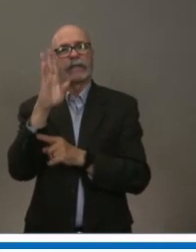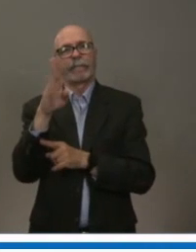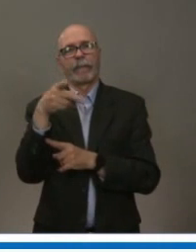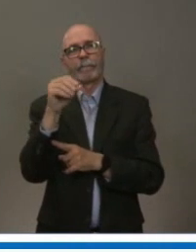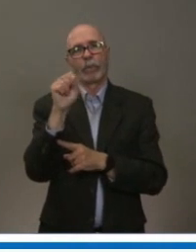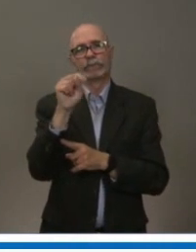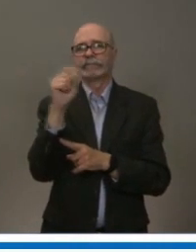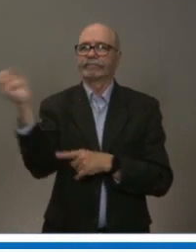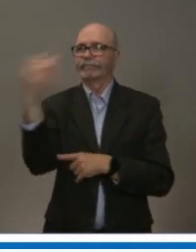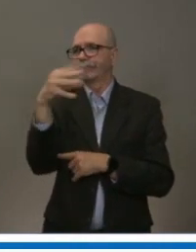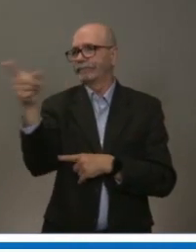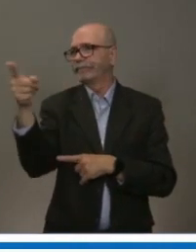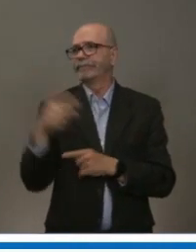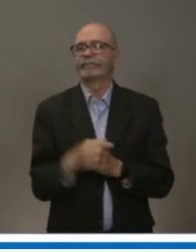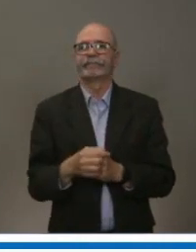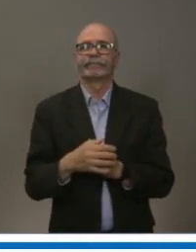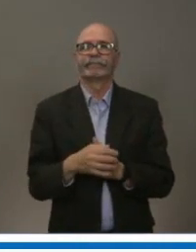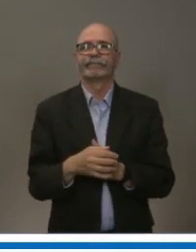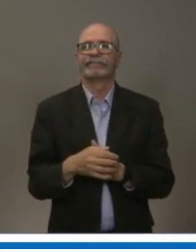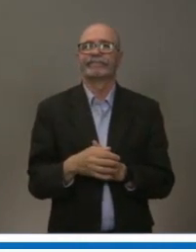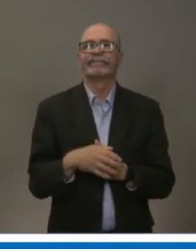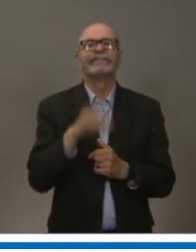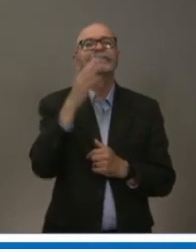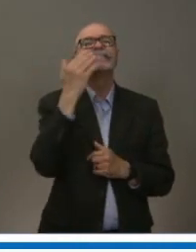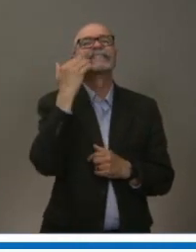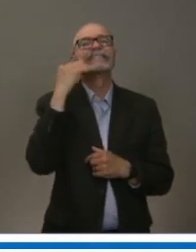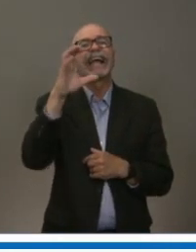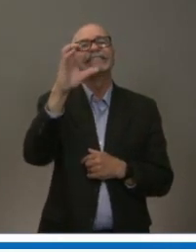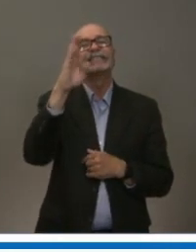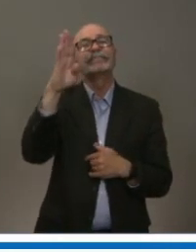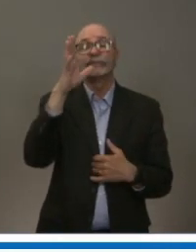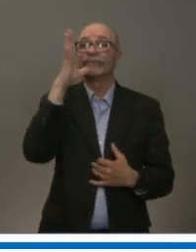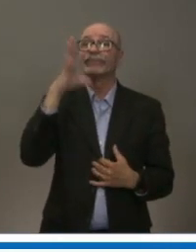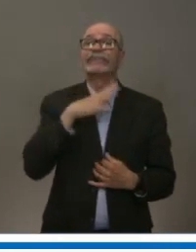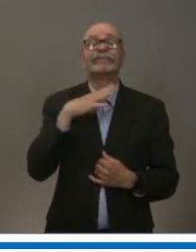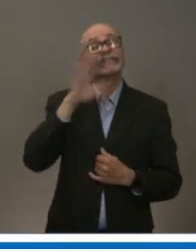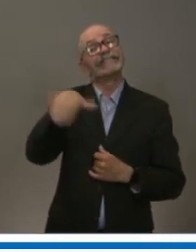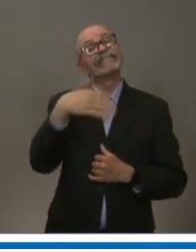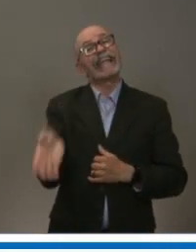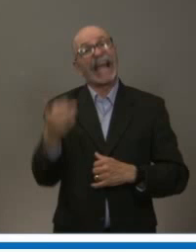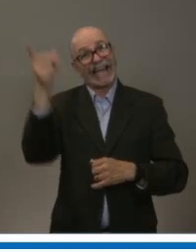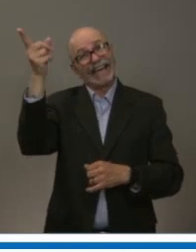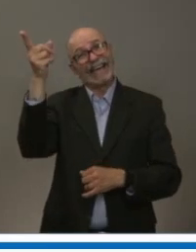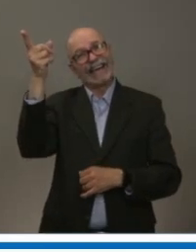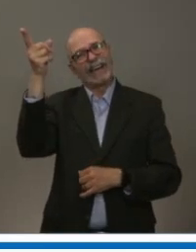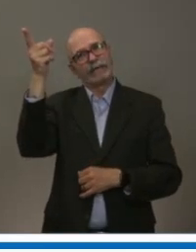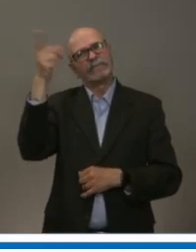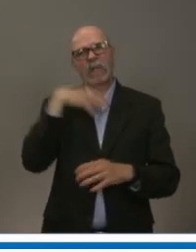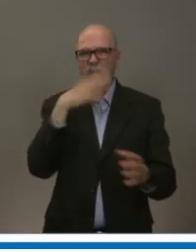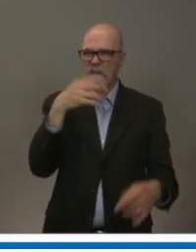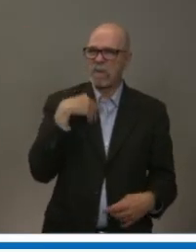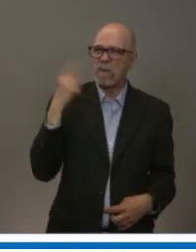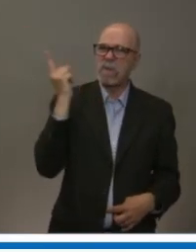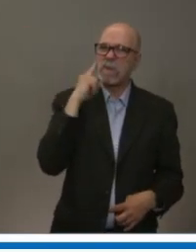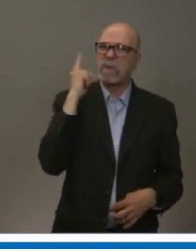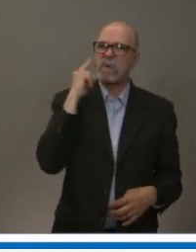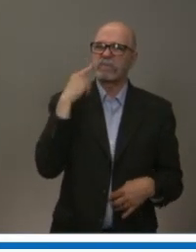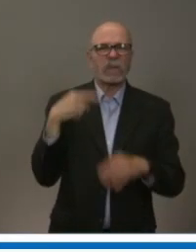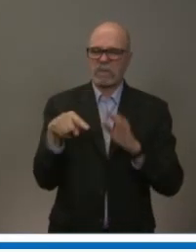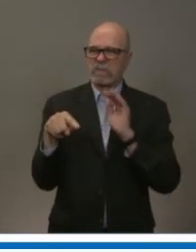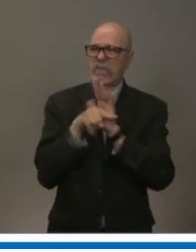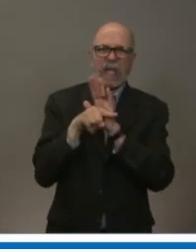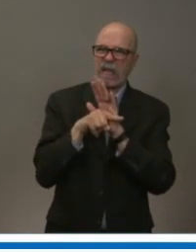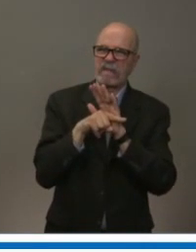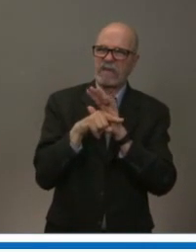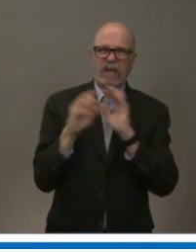told that the patient who died at the Cape Breton Regional Hospital initially tested negative for COVID-19 and was kept in